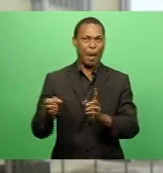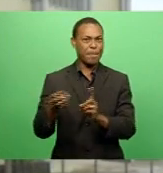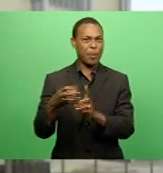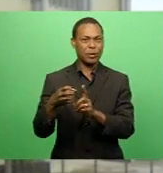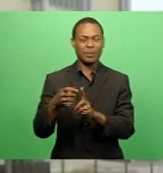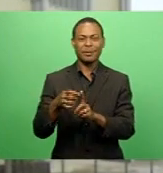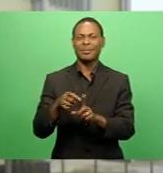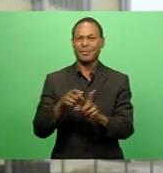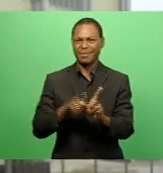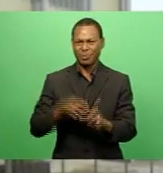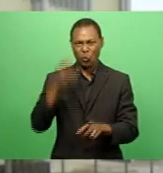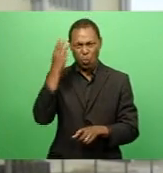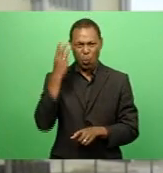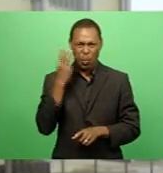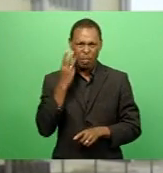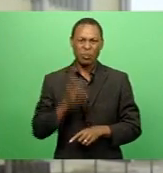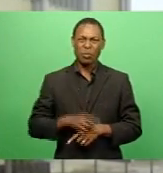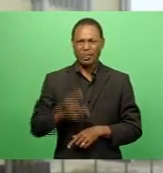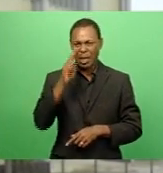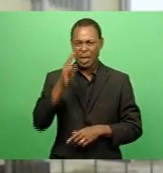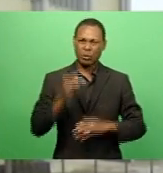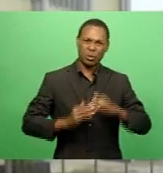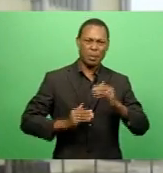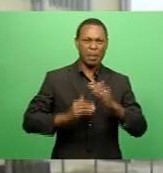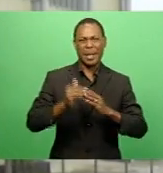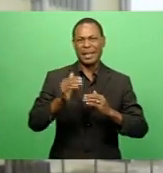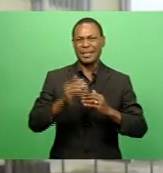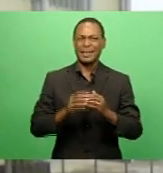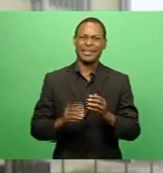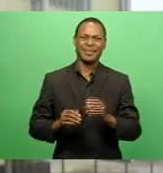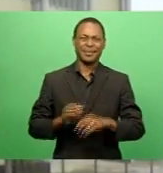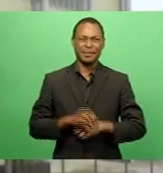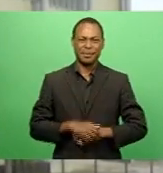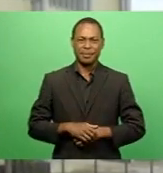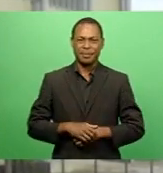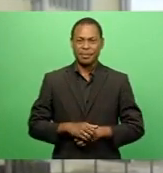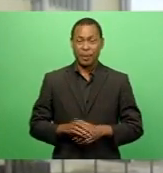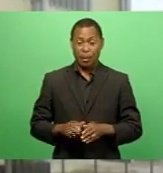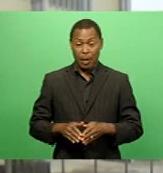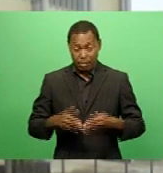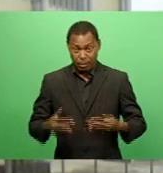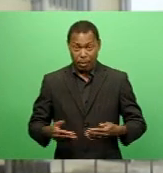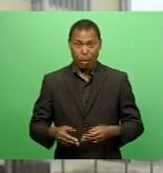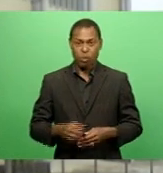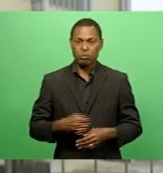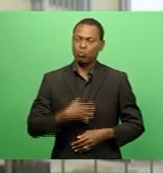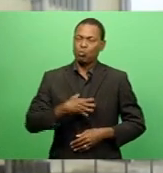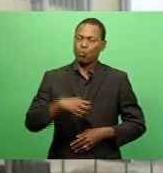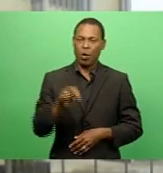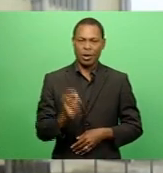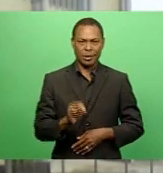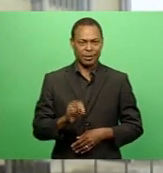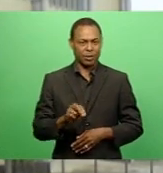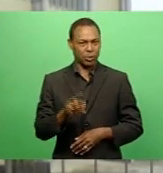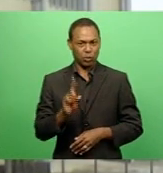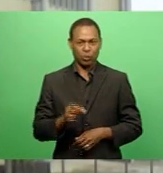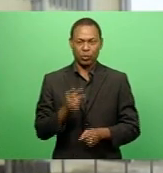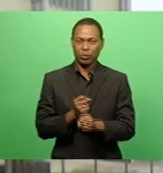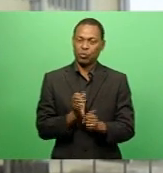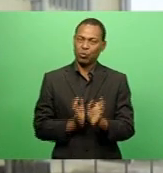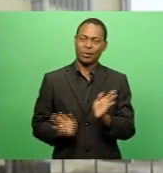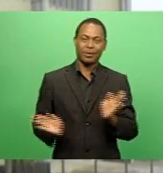of nation building and social reforms have been recognized, but more needs to be done to ensure gender equality. Kelly